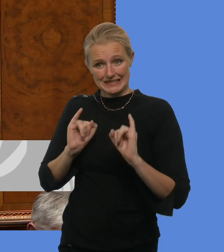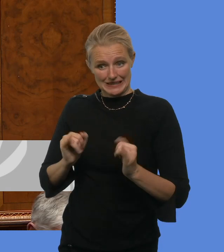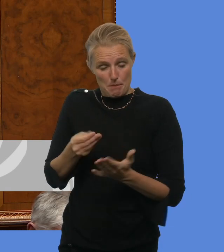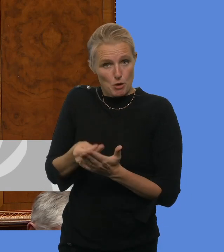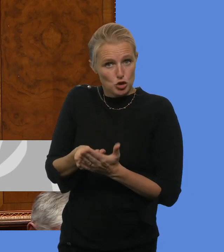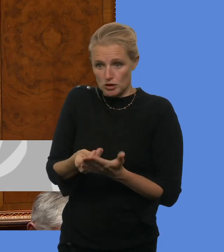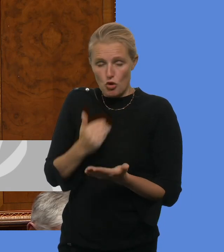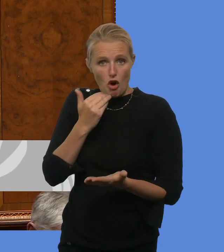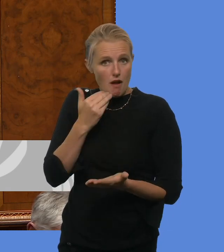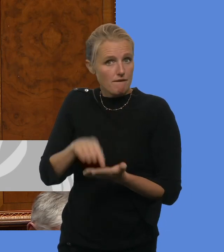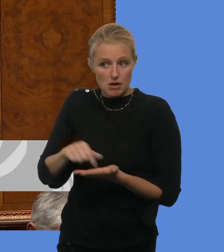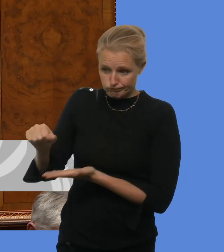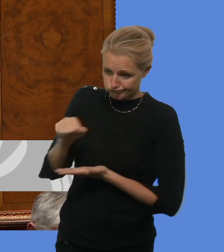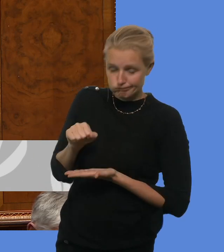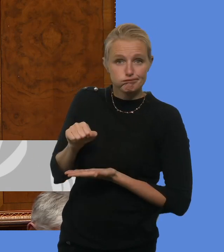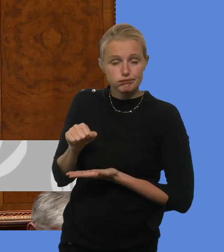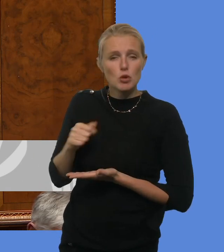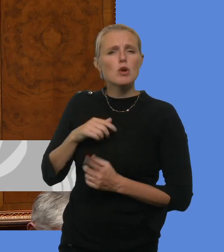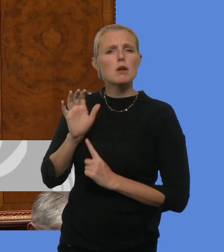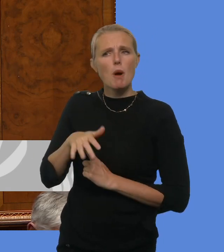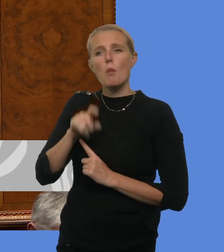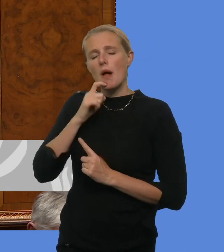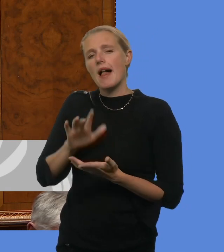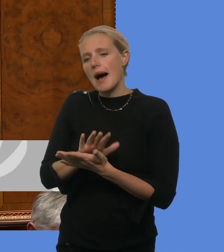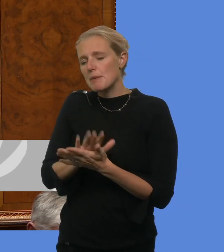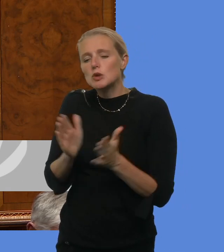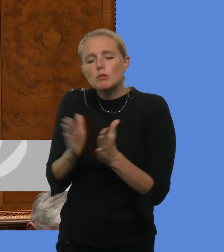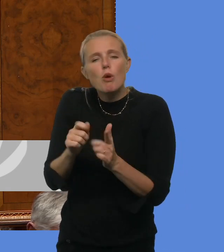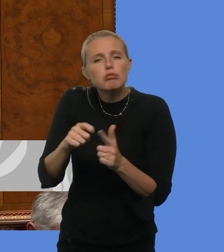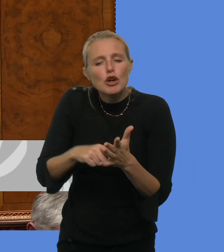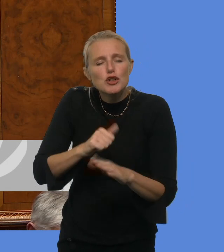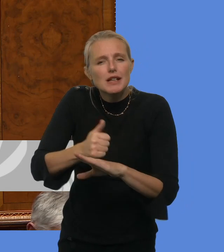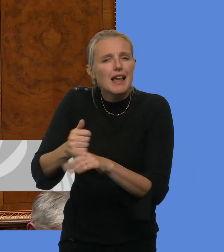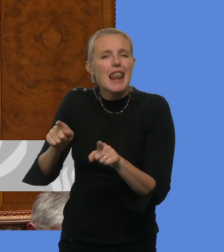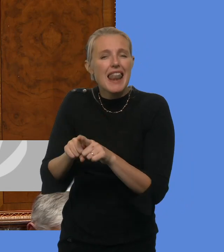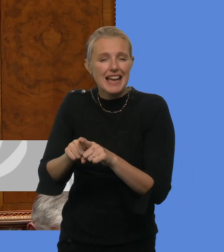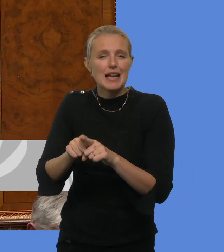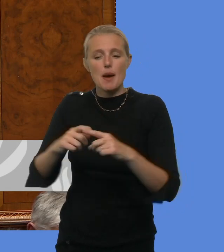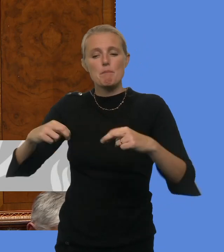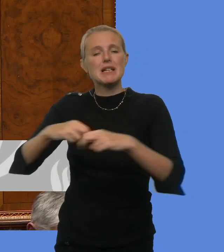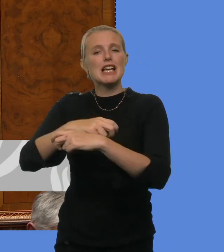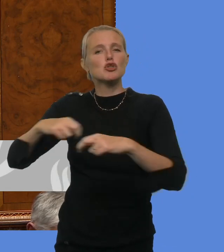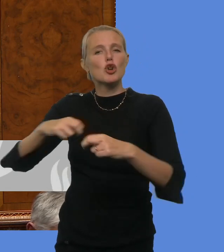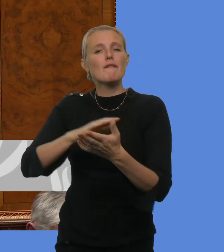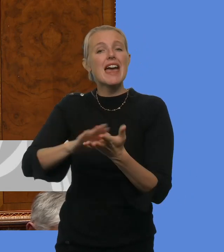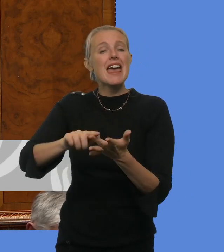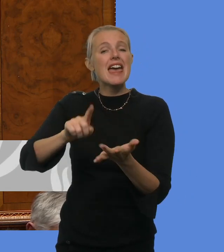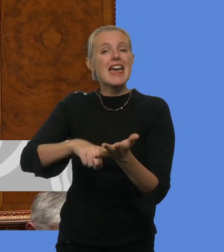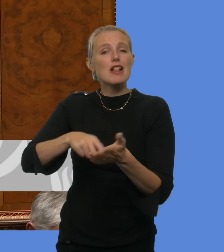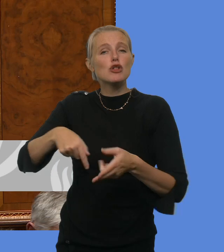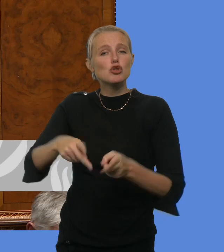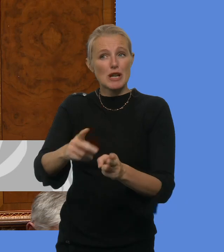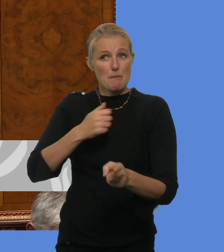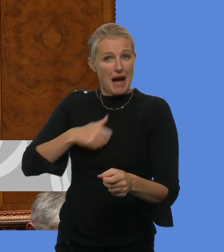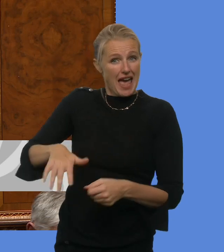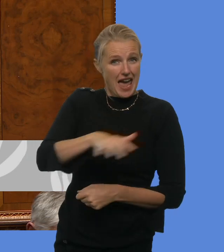outlined, will his department then commit to delivering smaller scale projects such as the pedestrianisation of Hill Street in my constituency, which